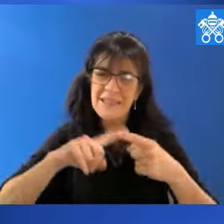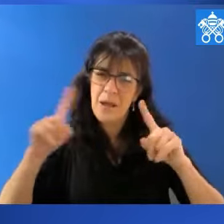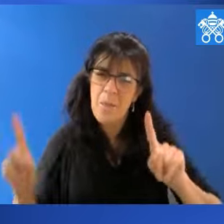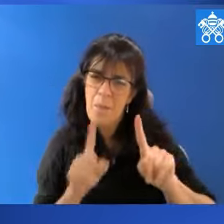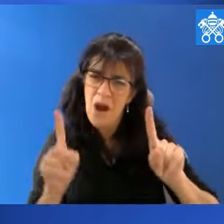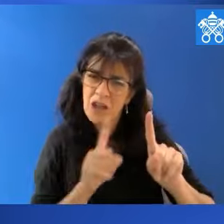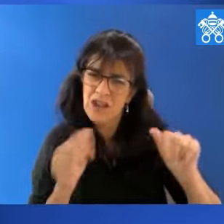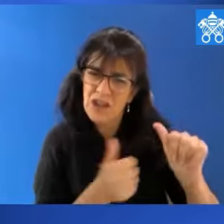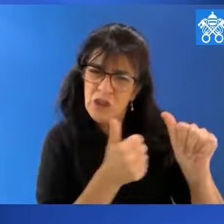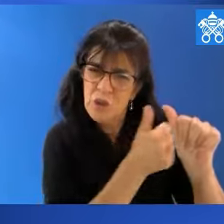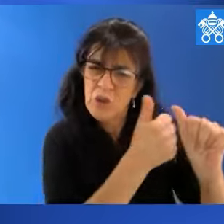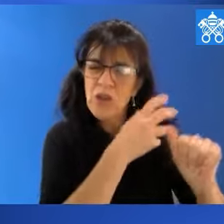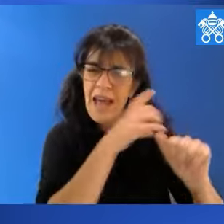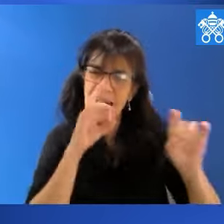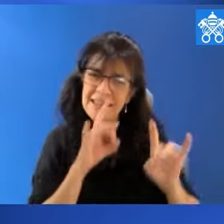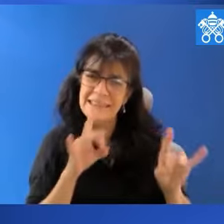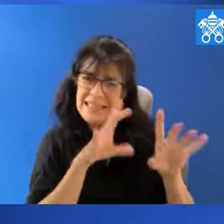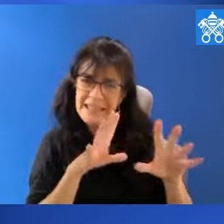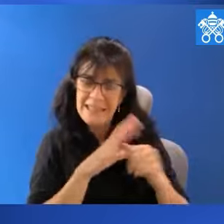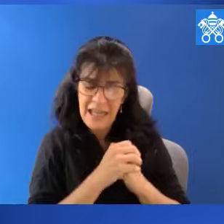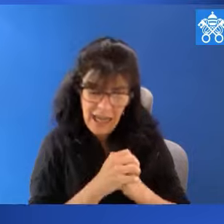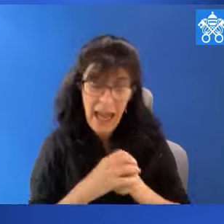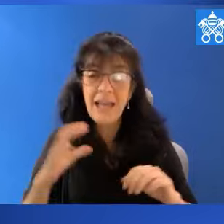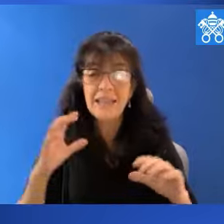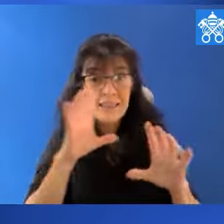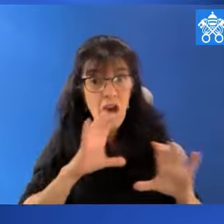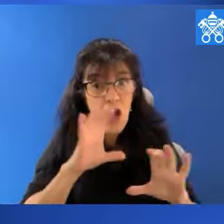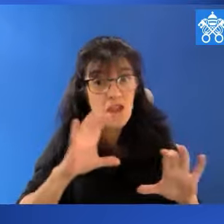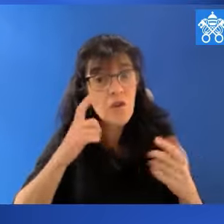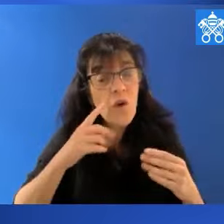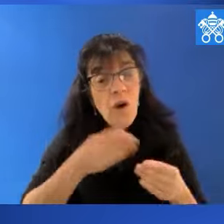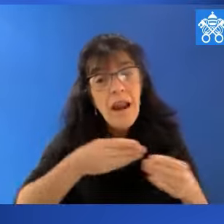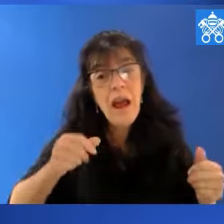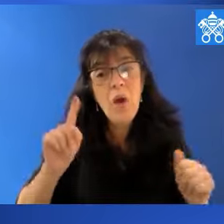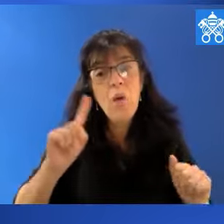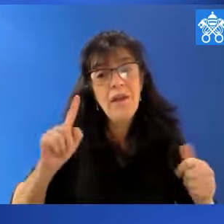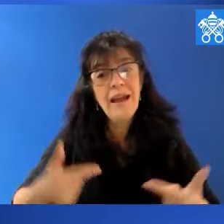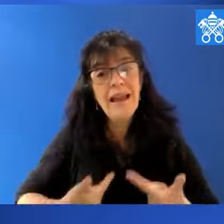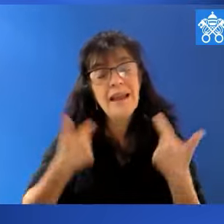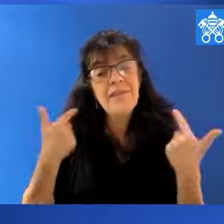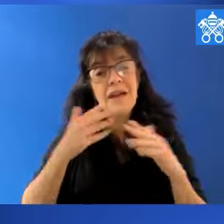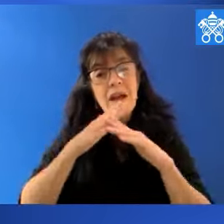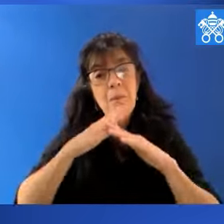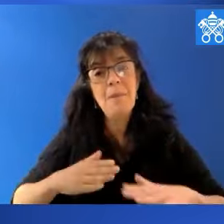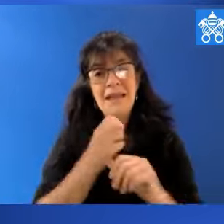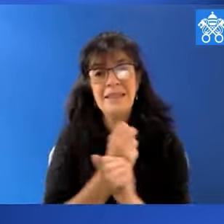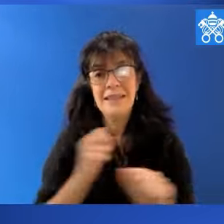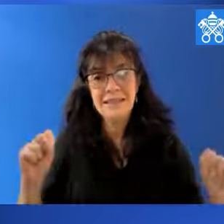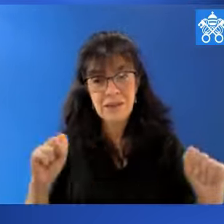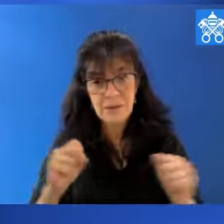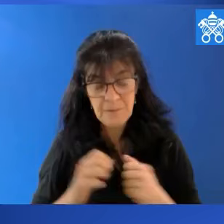and disasters, and to set out in search of a land where they can live in peace and security.